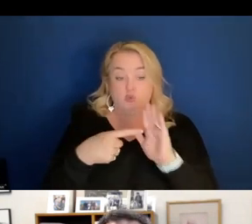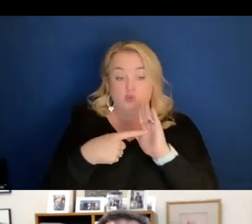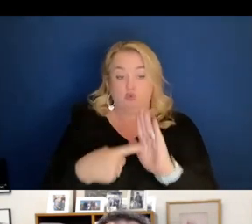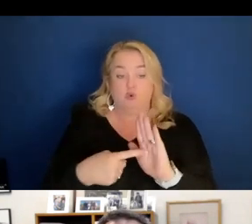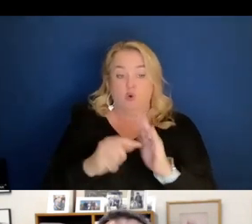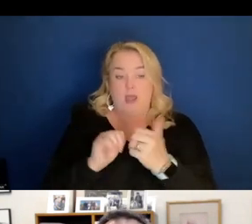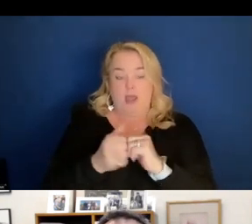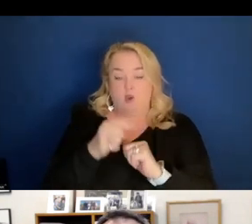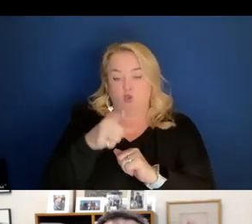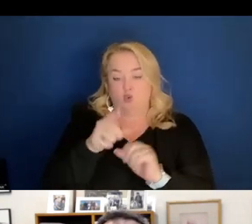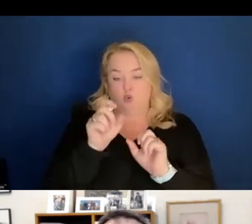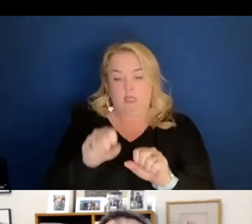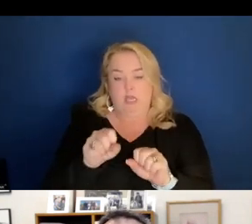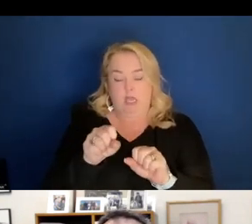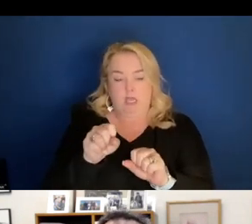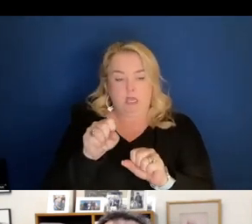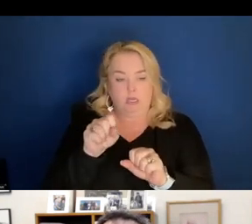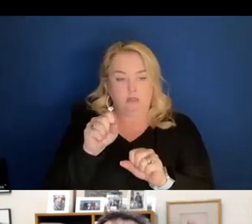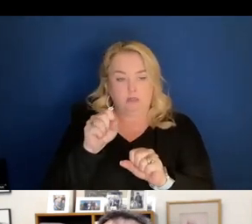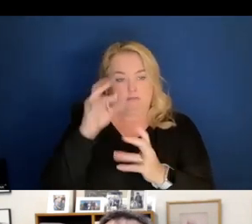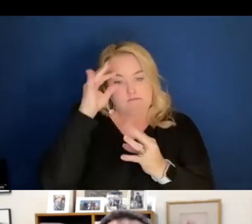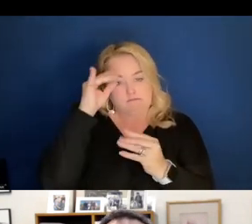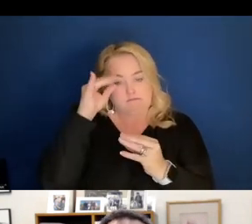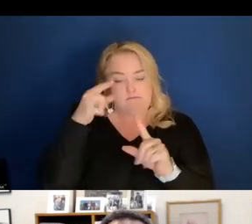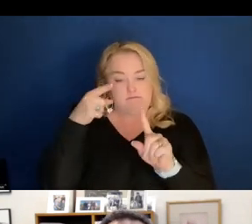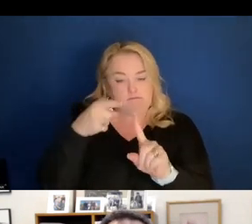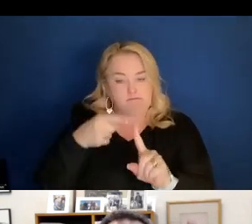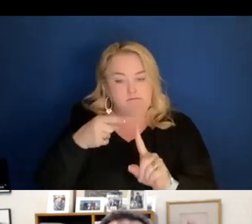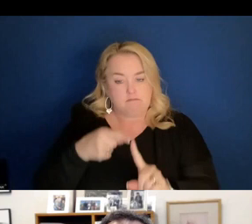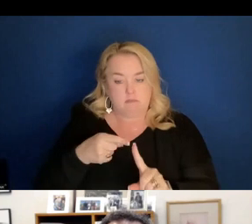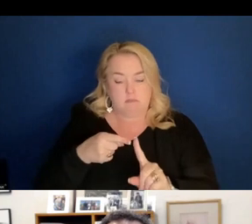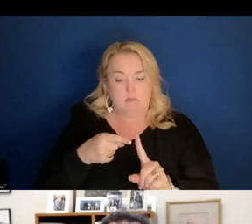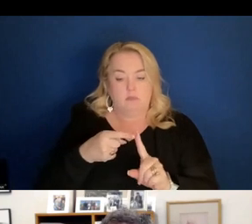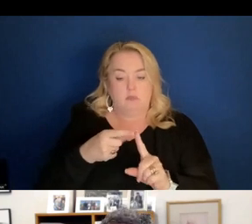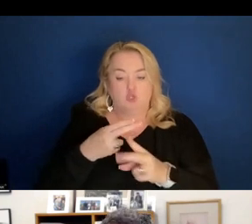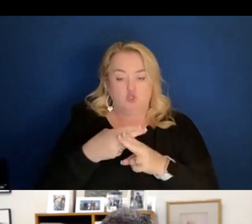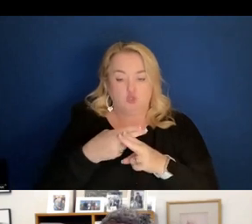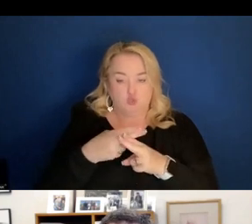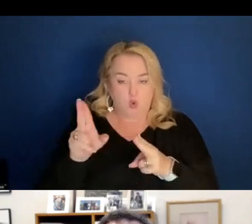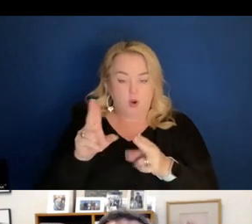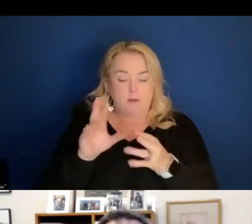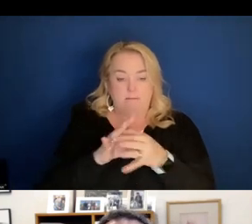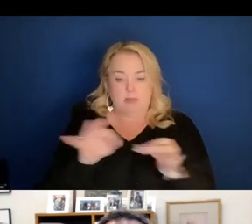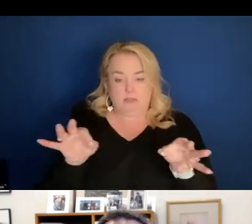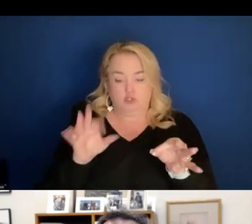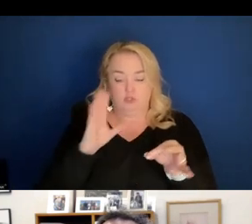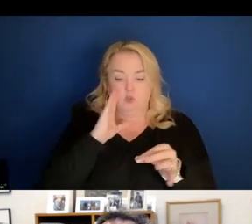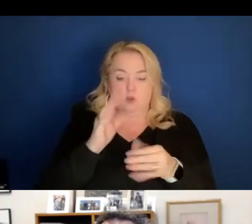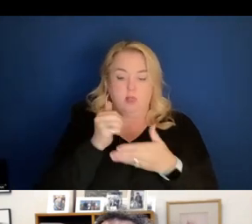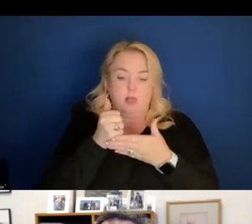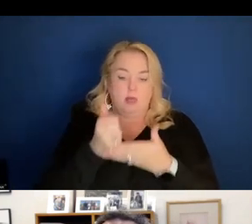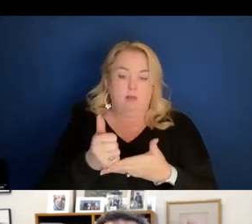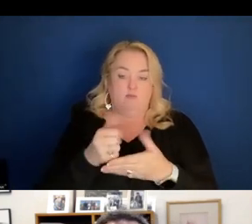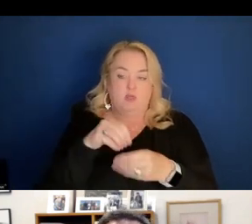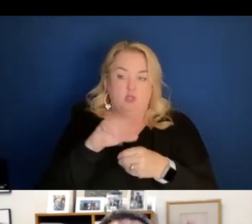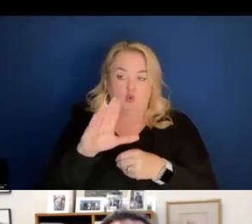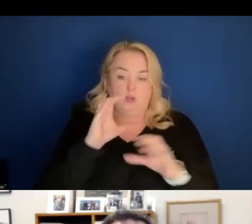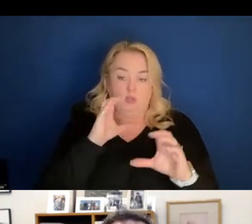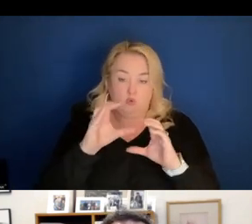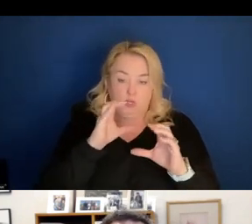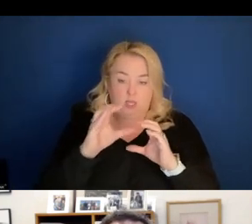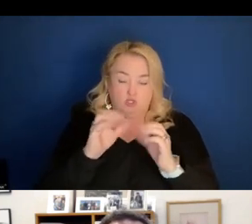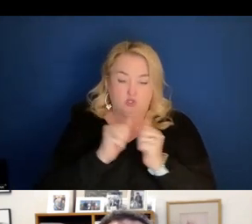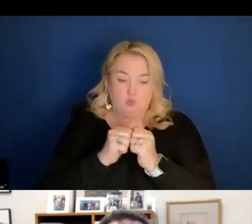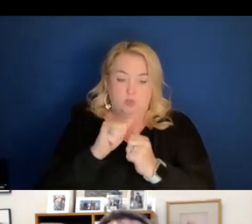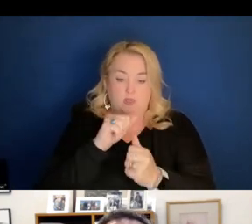kind of come up with, again, sharp and compelling messages that can be helpful in your communications around